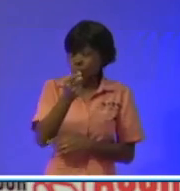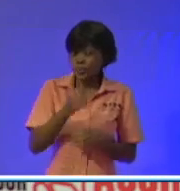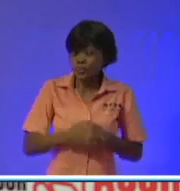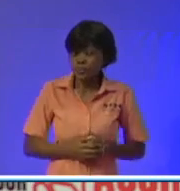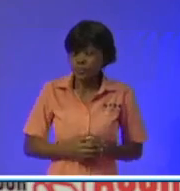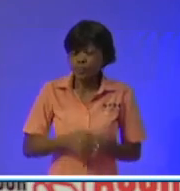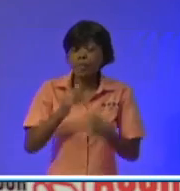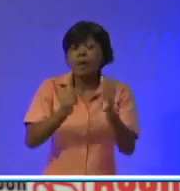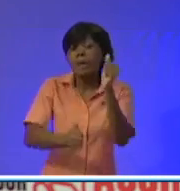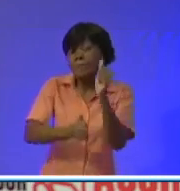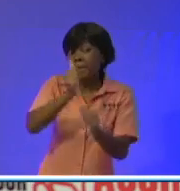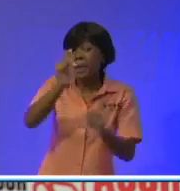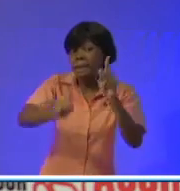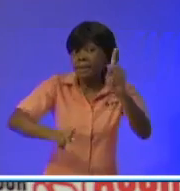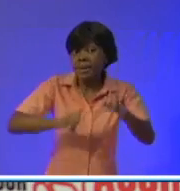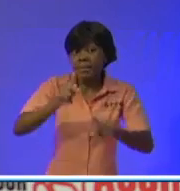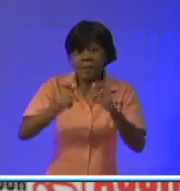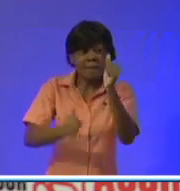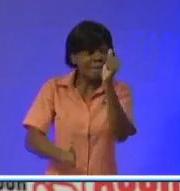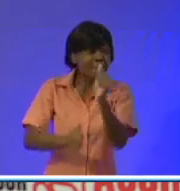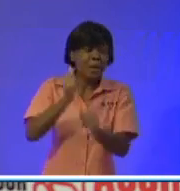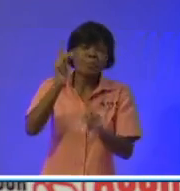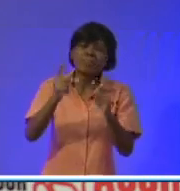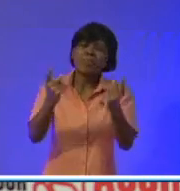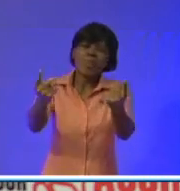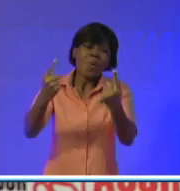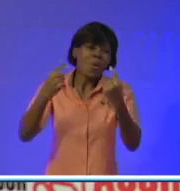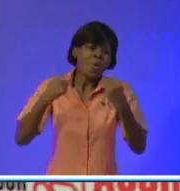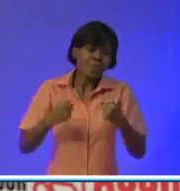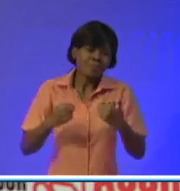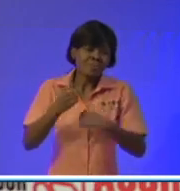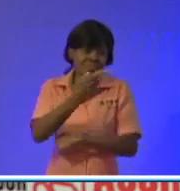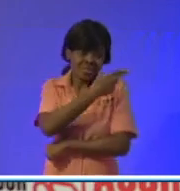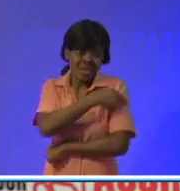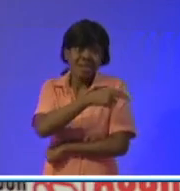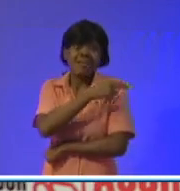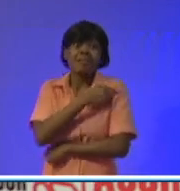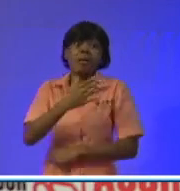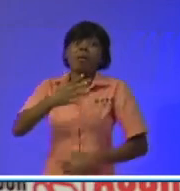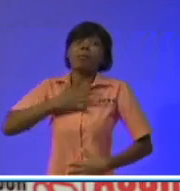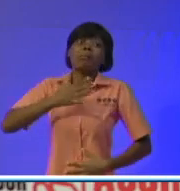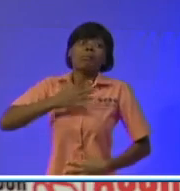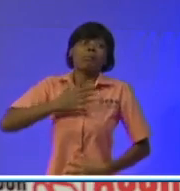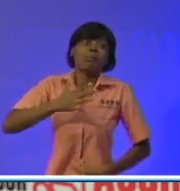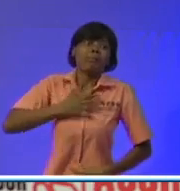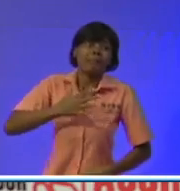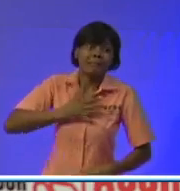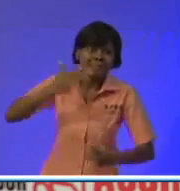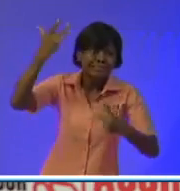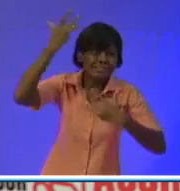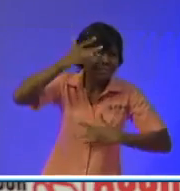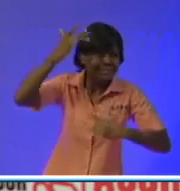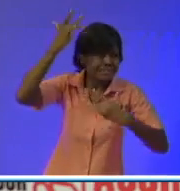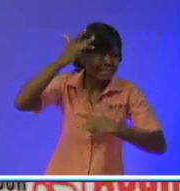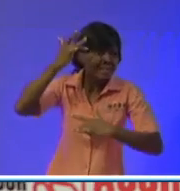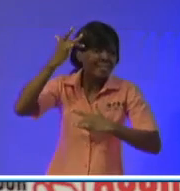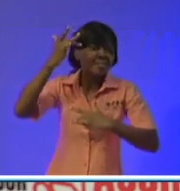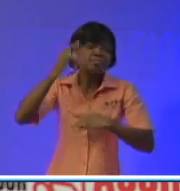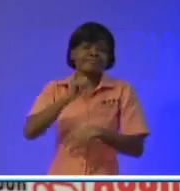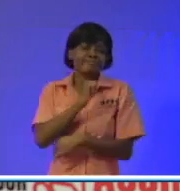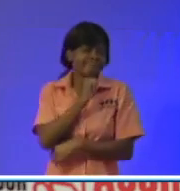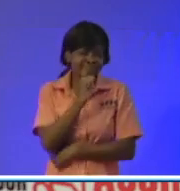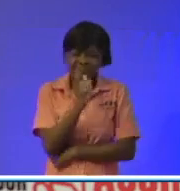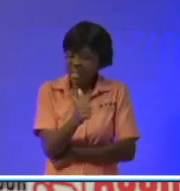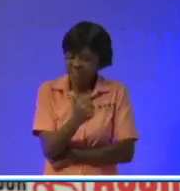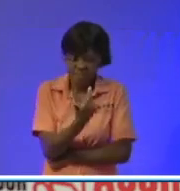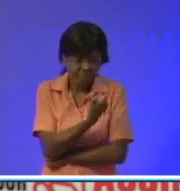in for treatment continue to be the unvaccinated, and let us make a decision to simply get